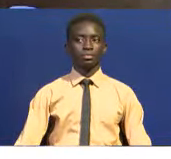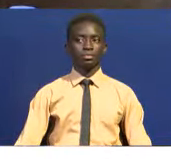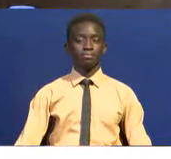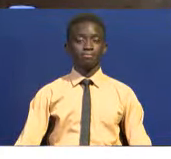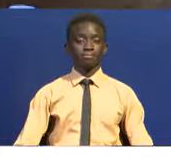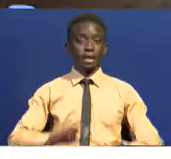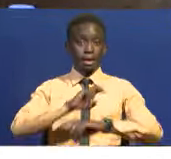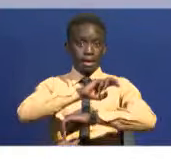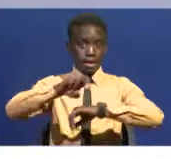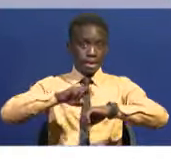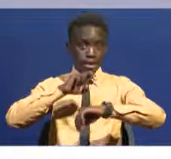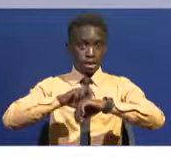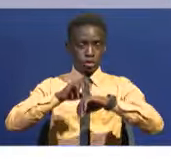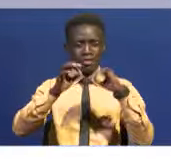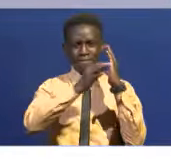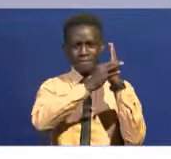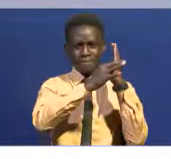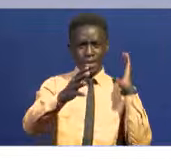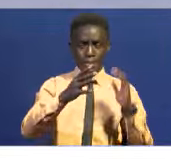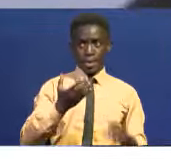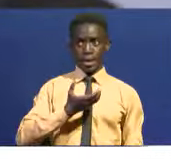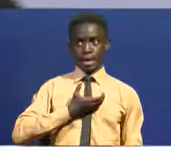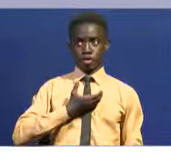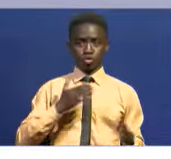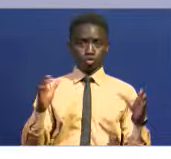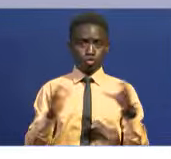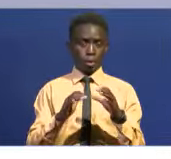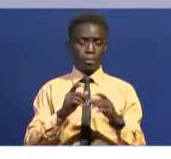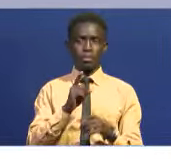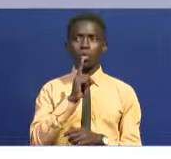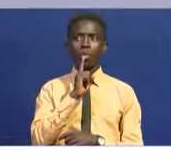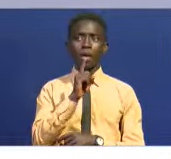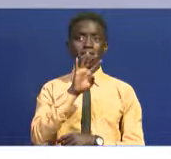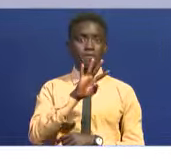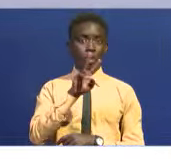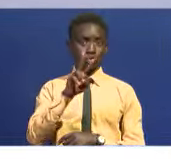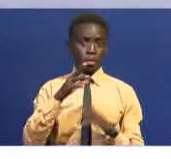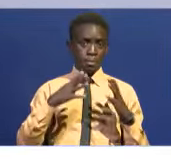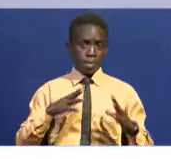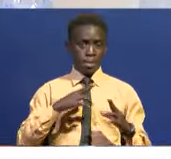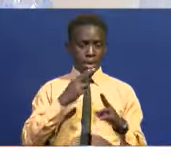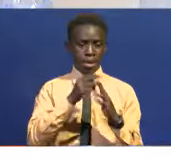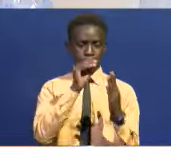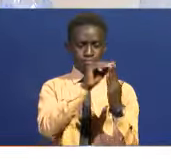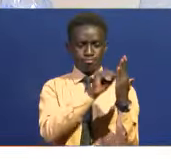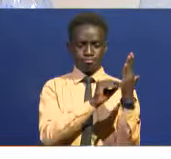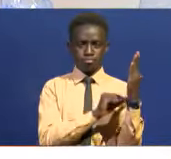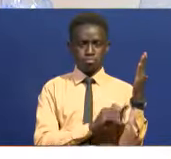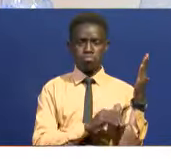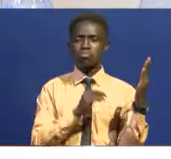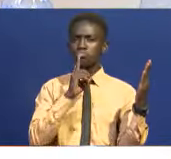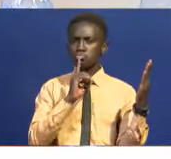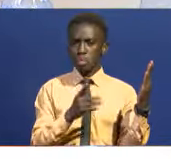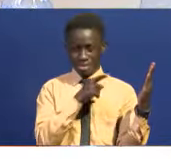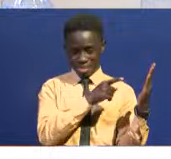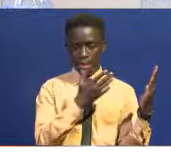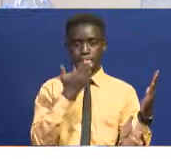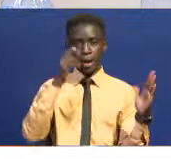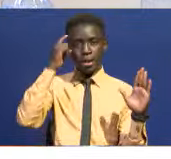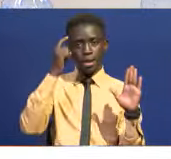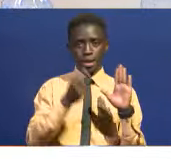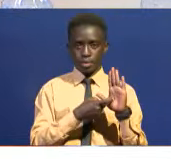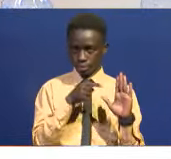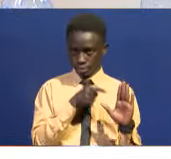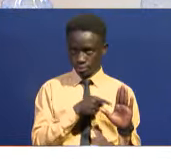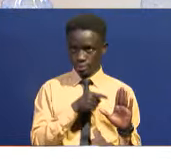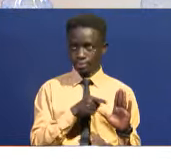The National Heroes Council has proposed 142 names of individuals to be recognized for putting the country on the world map in different categories for vetting